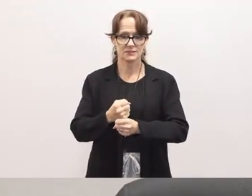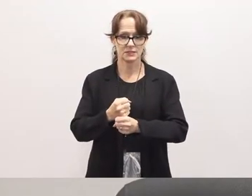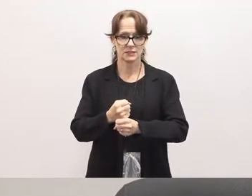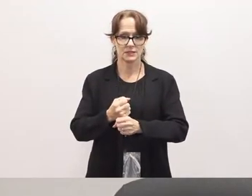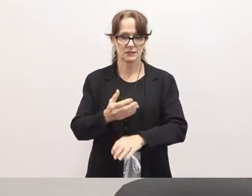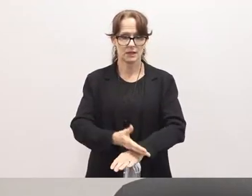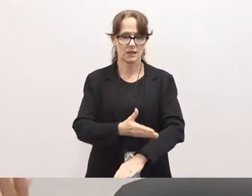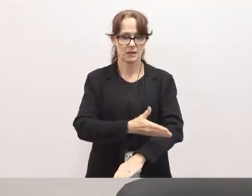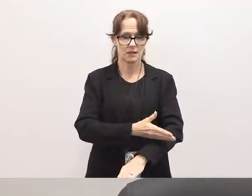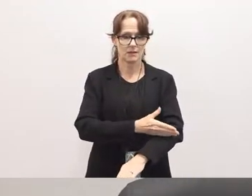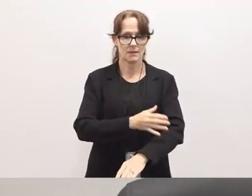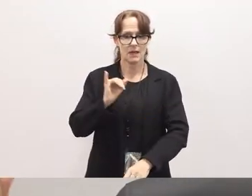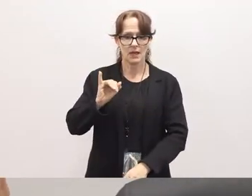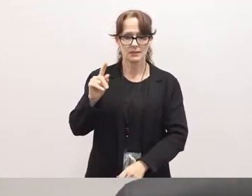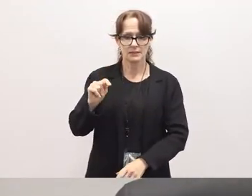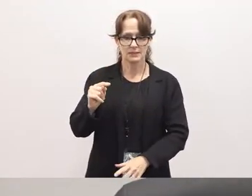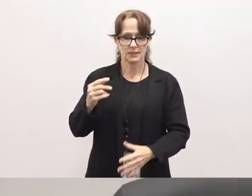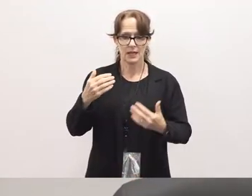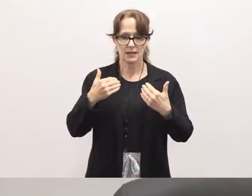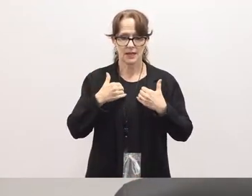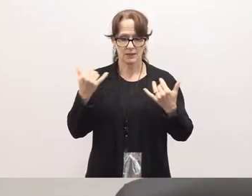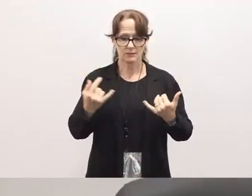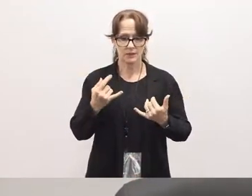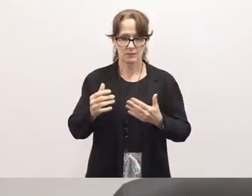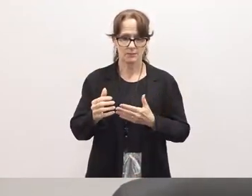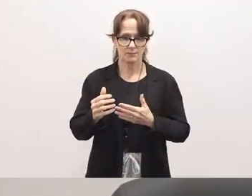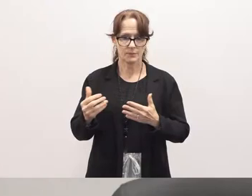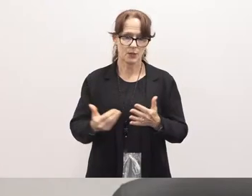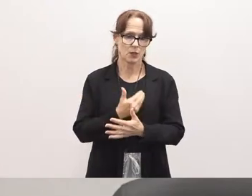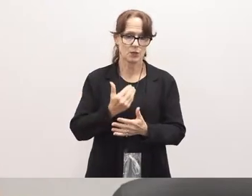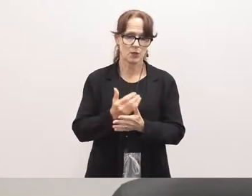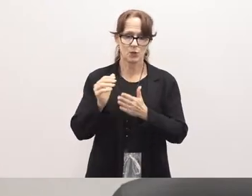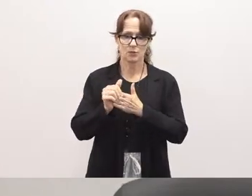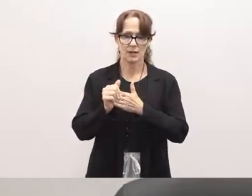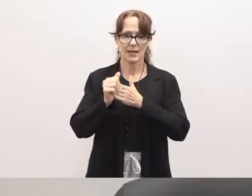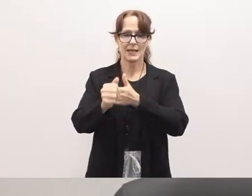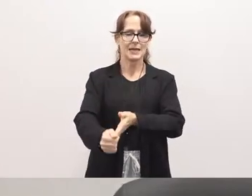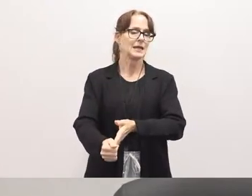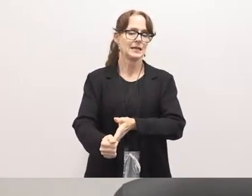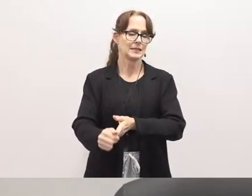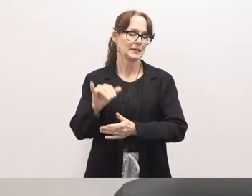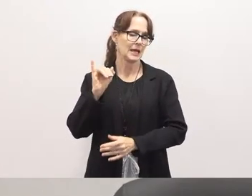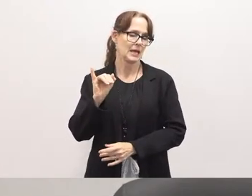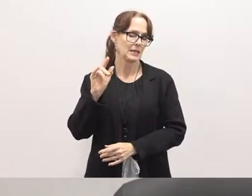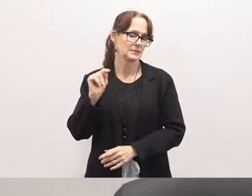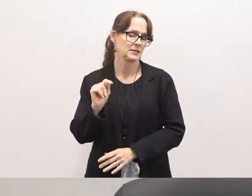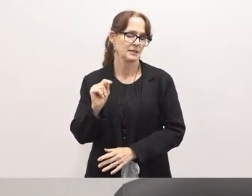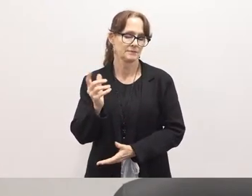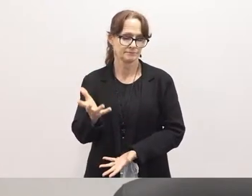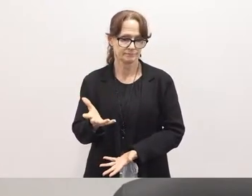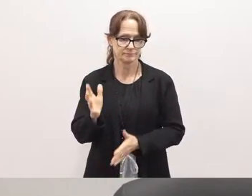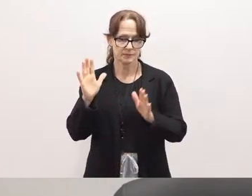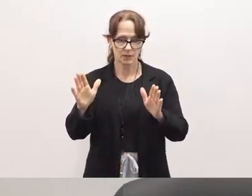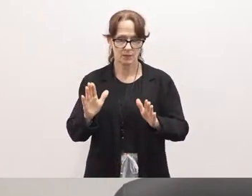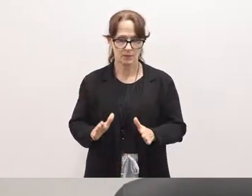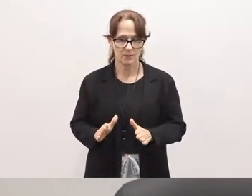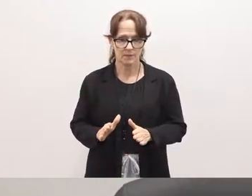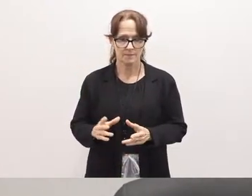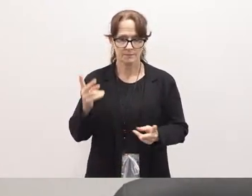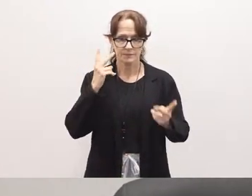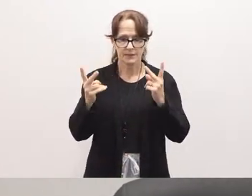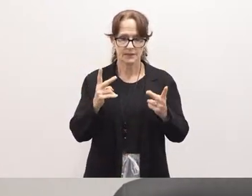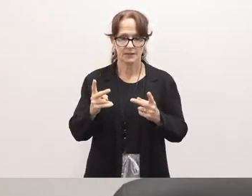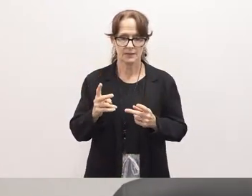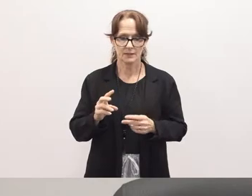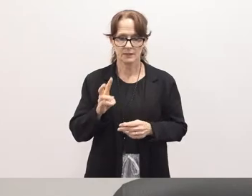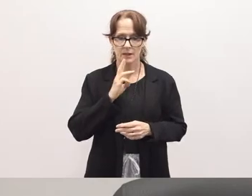upgraded IT, and now we have somebody that's going to be leading, somebody new who's going to be leading that, which is wonderful. And then you're going to see things